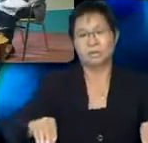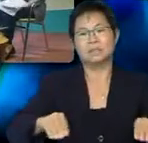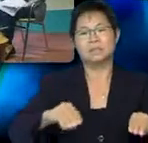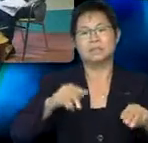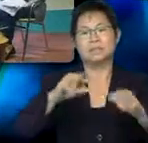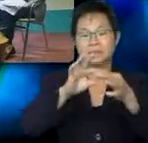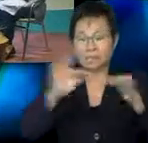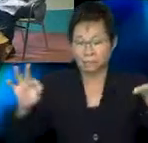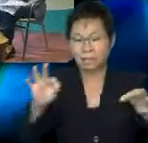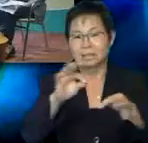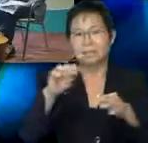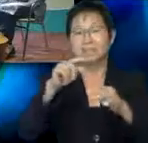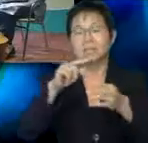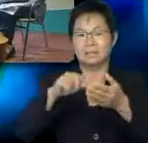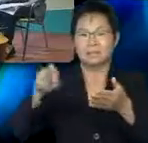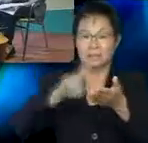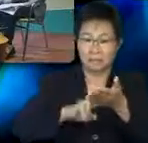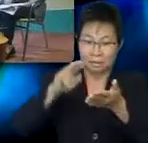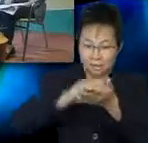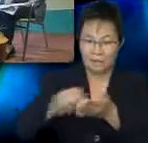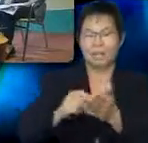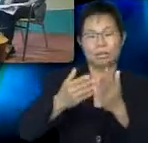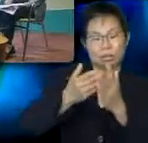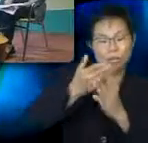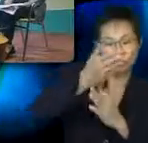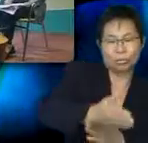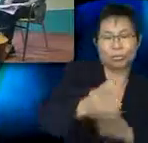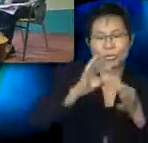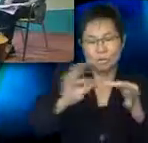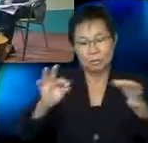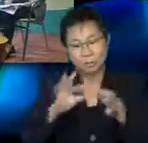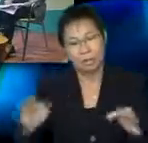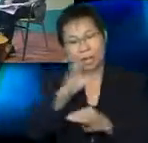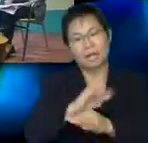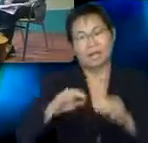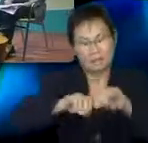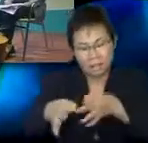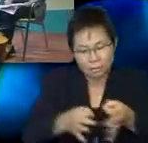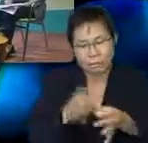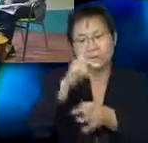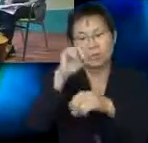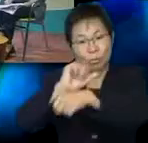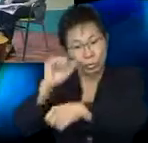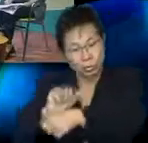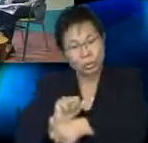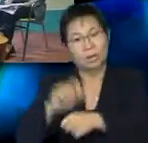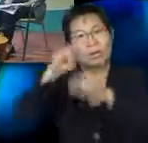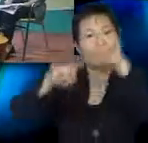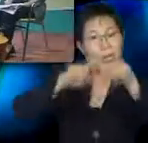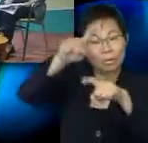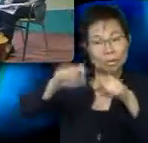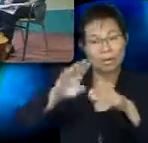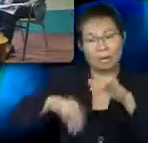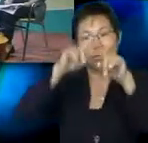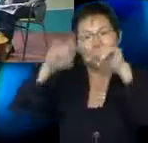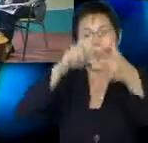statements. Then he goes through the statements and then he clarifies the task. He then makes inquiries about